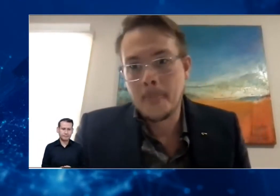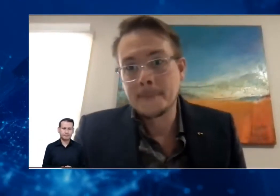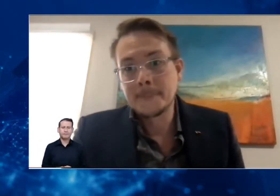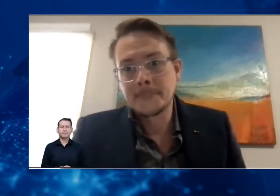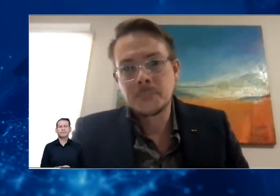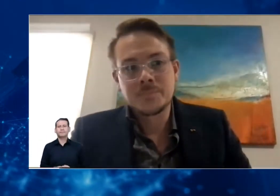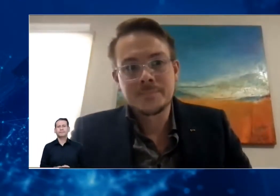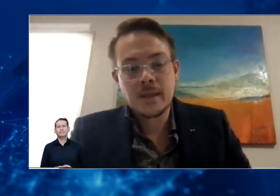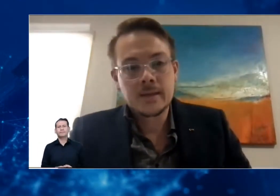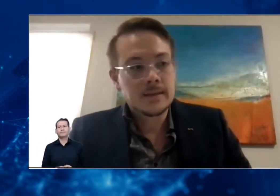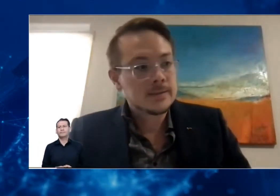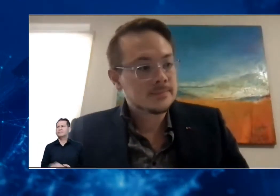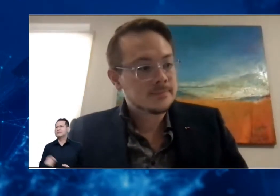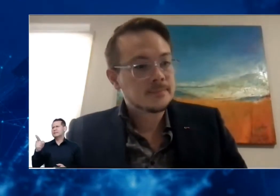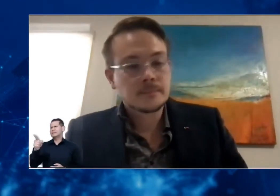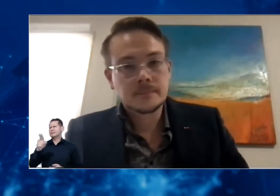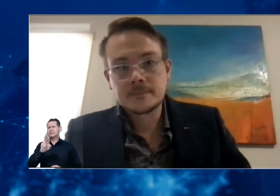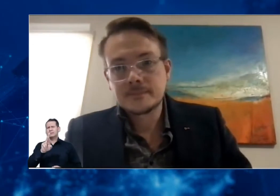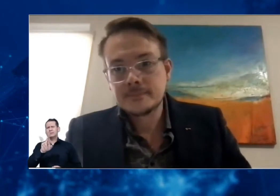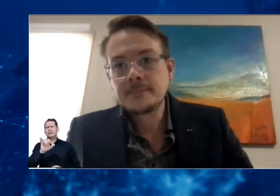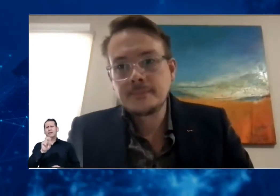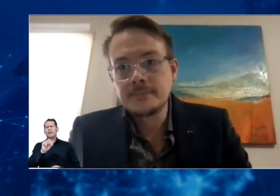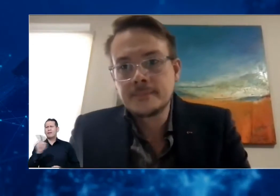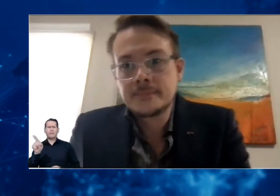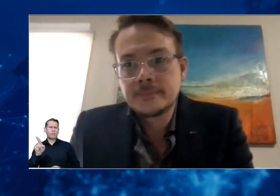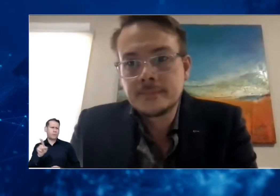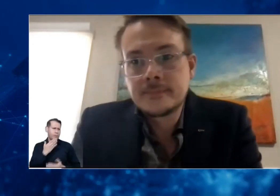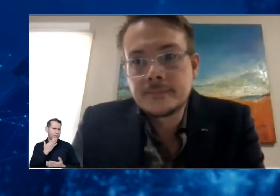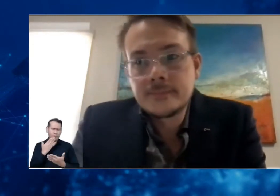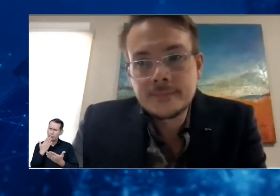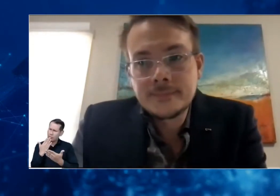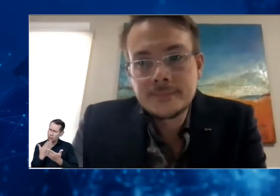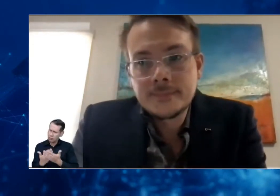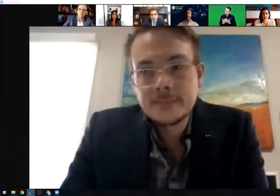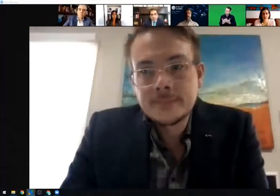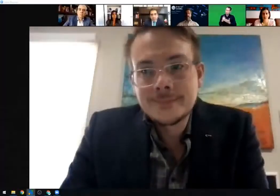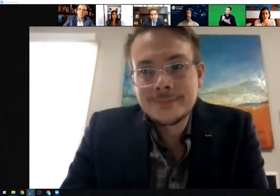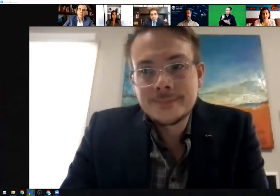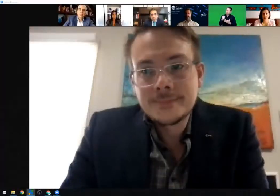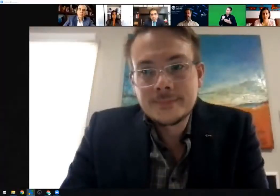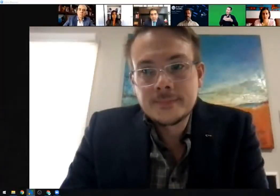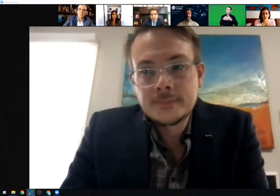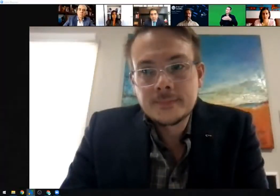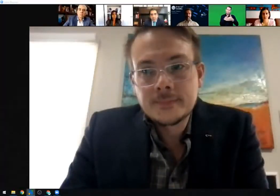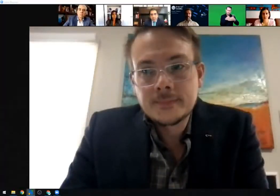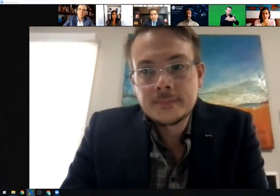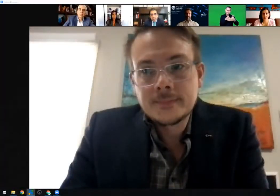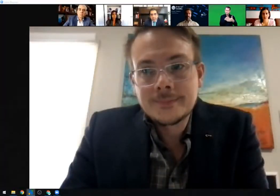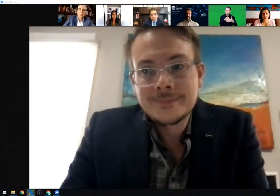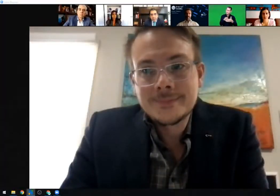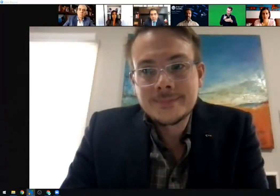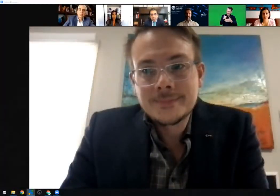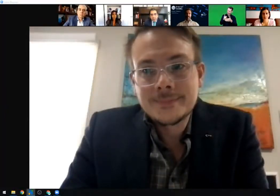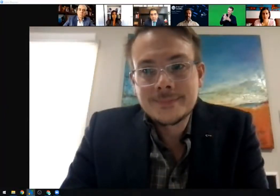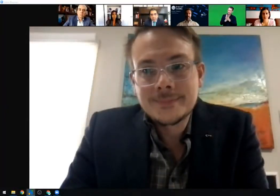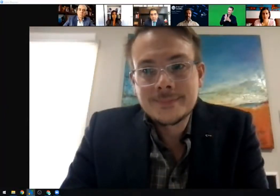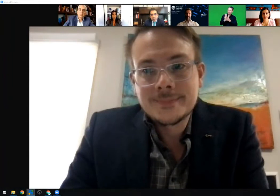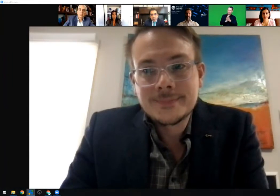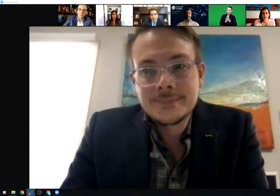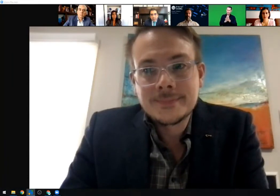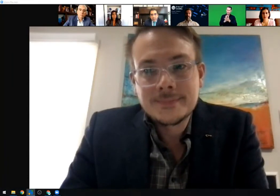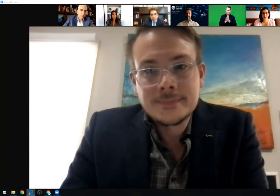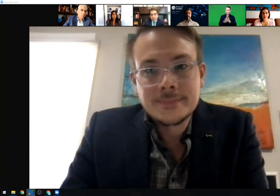you, Ryan. Very relevant. This, the last point is in terms of regulatory barriers, especially the ones that were in charge